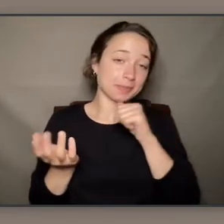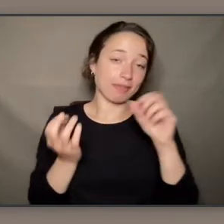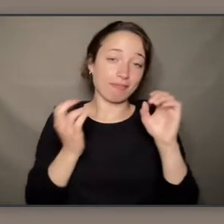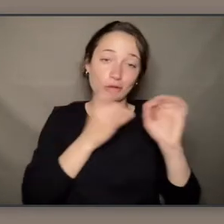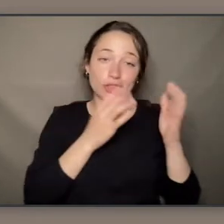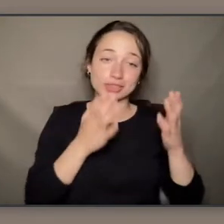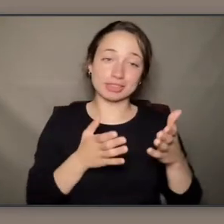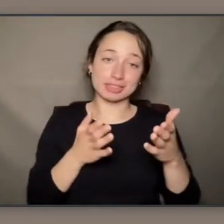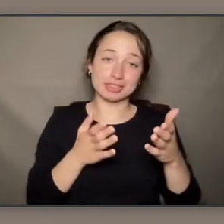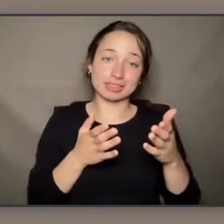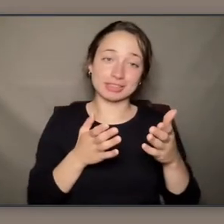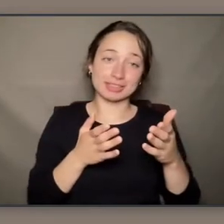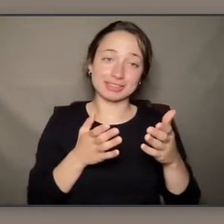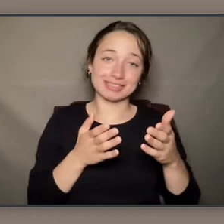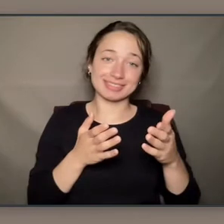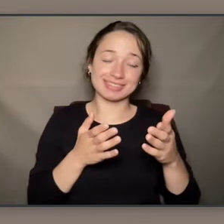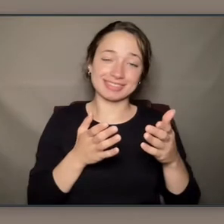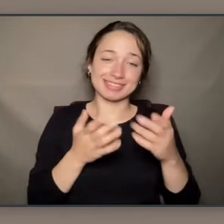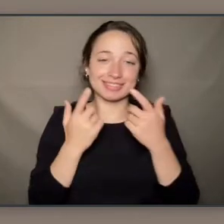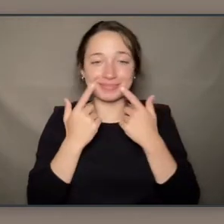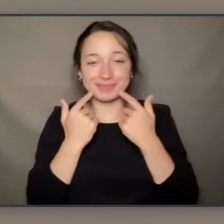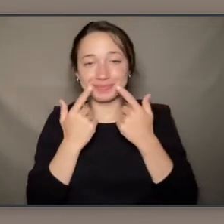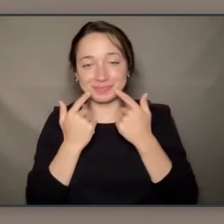not a flautist.